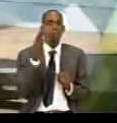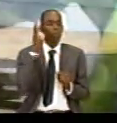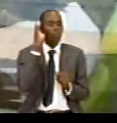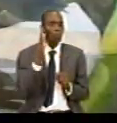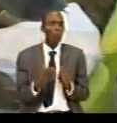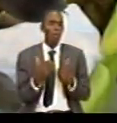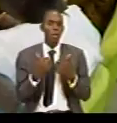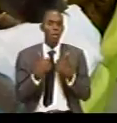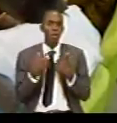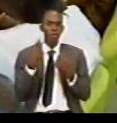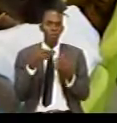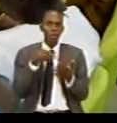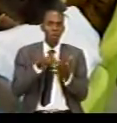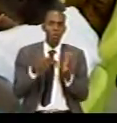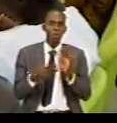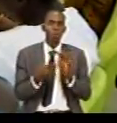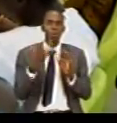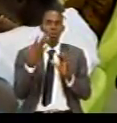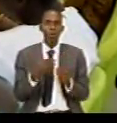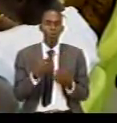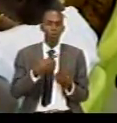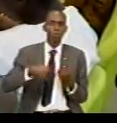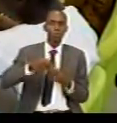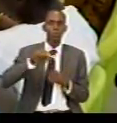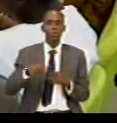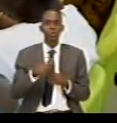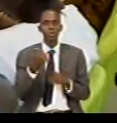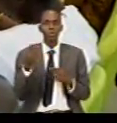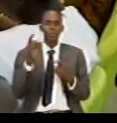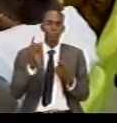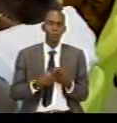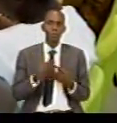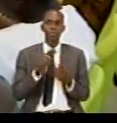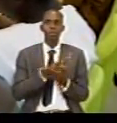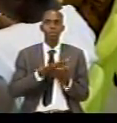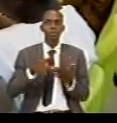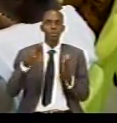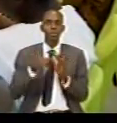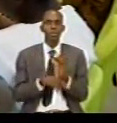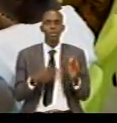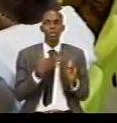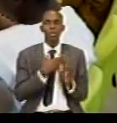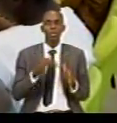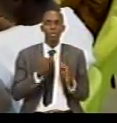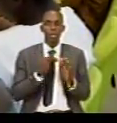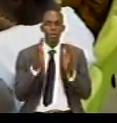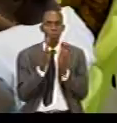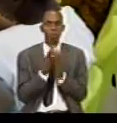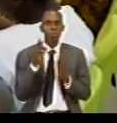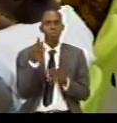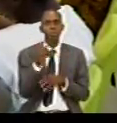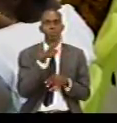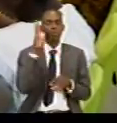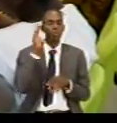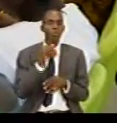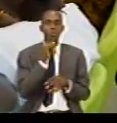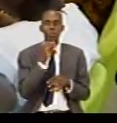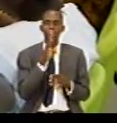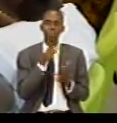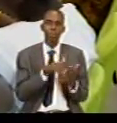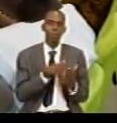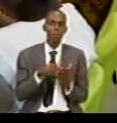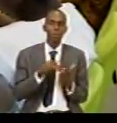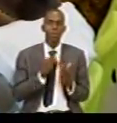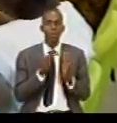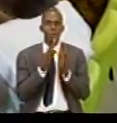the purpose of turning others unto righteousness. And I pray you will not be weary. I pray